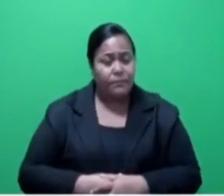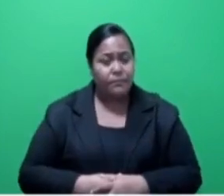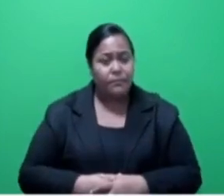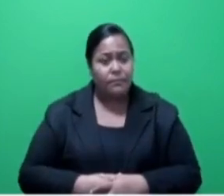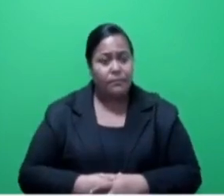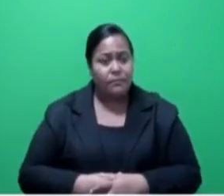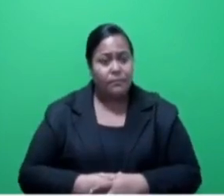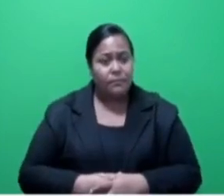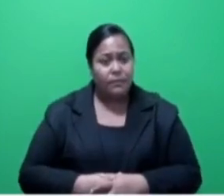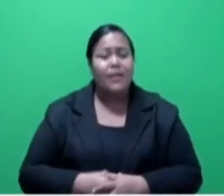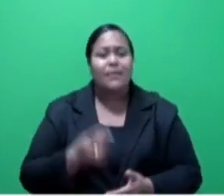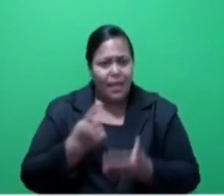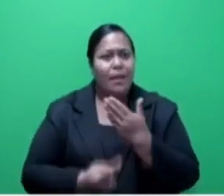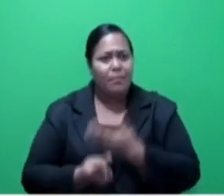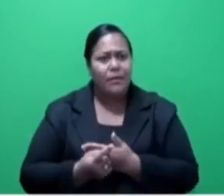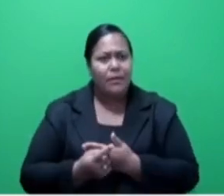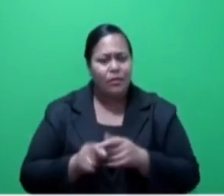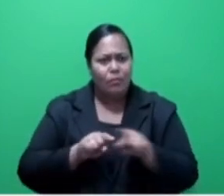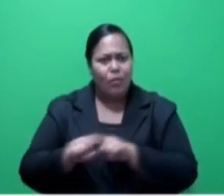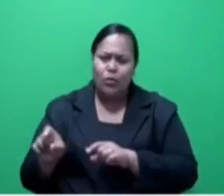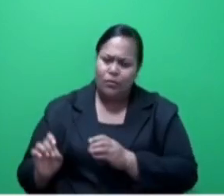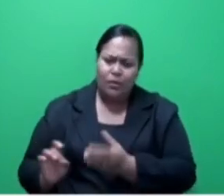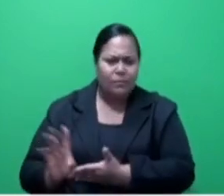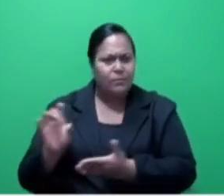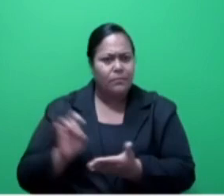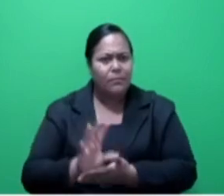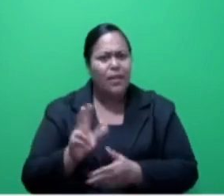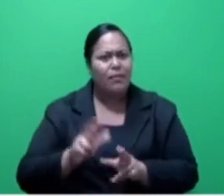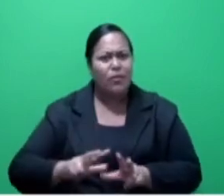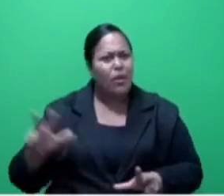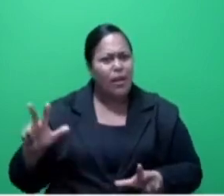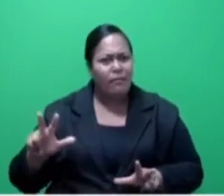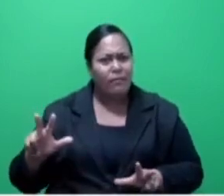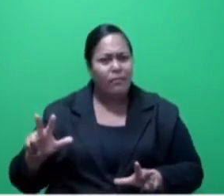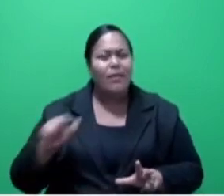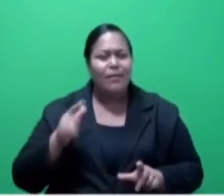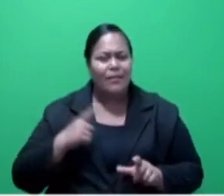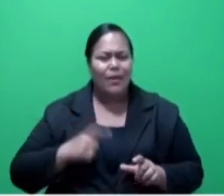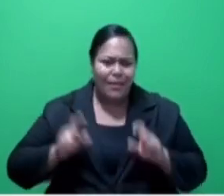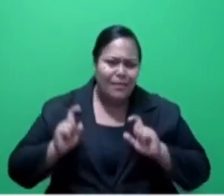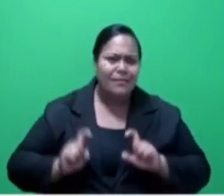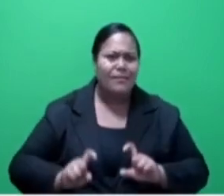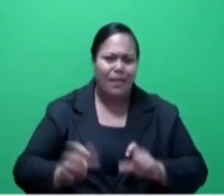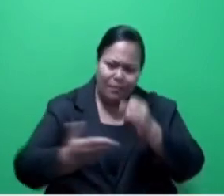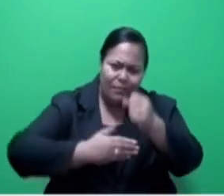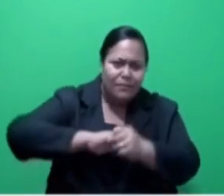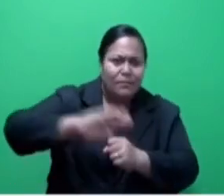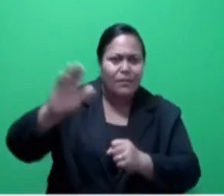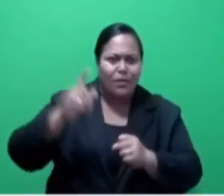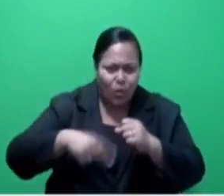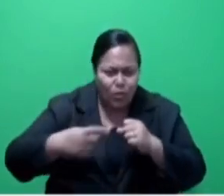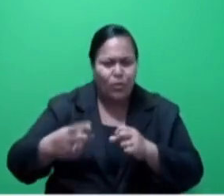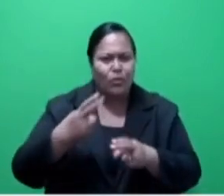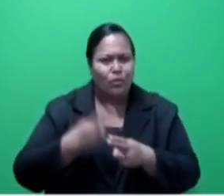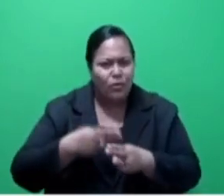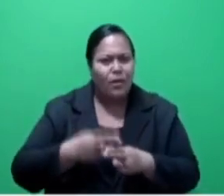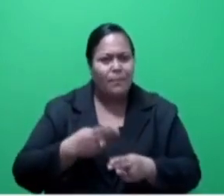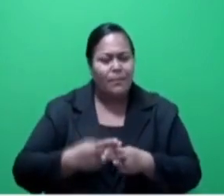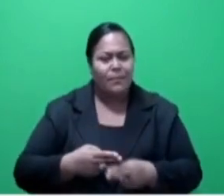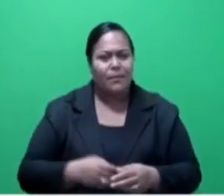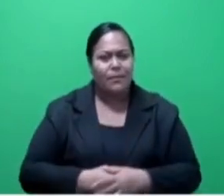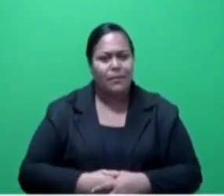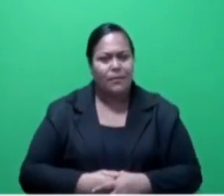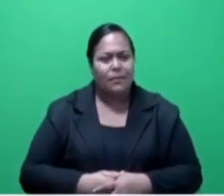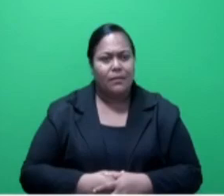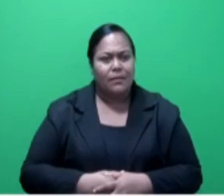were renewed in Vanuatu. That's why they're still hanging on. So they become a lot more vulnerable to politicians who